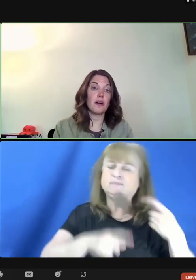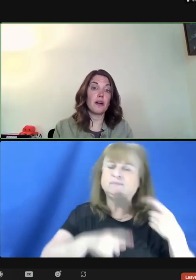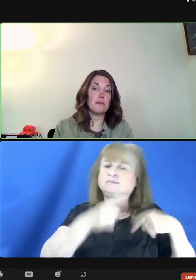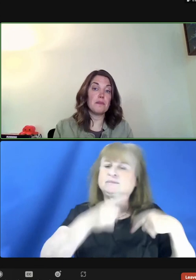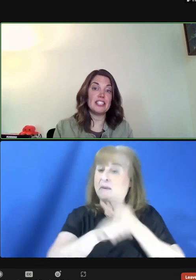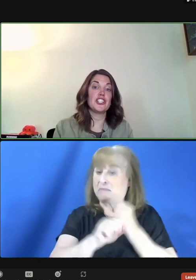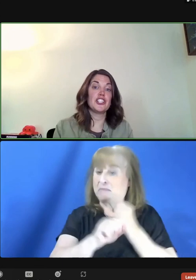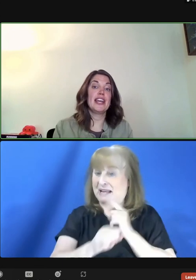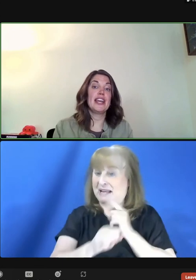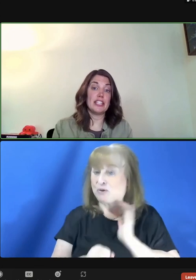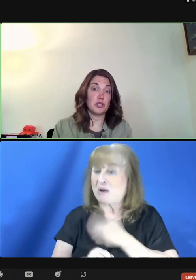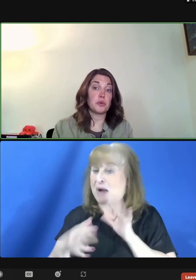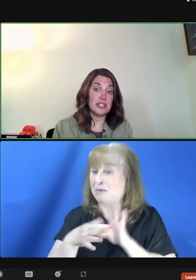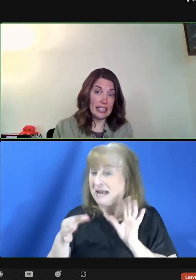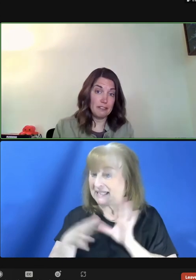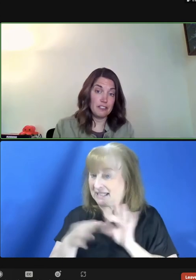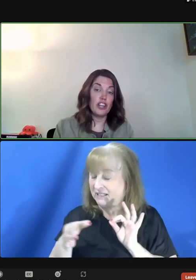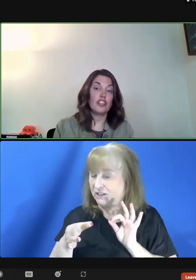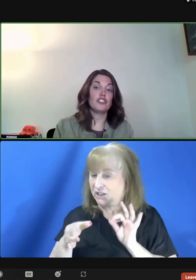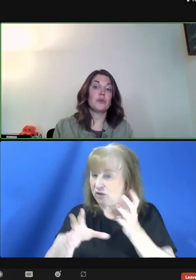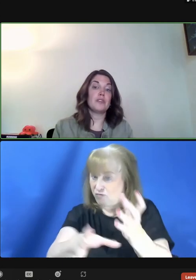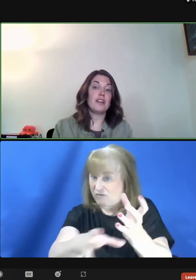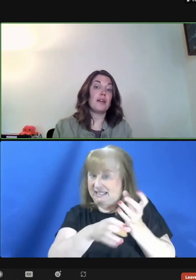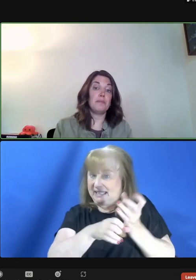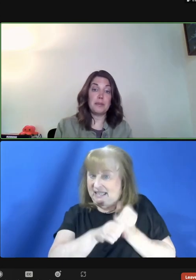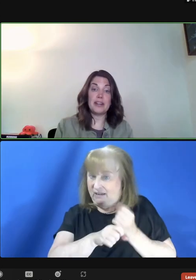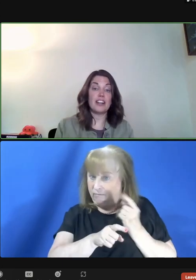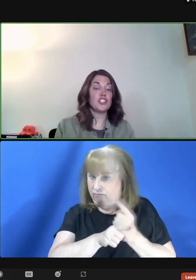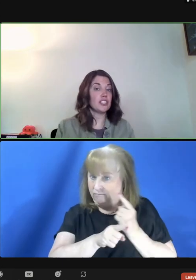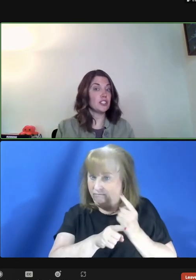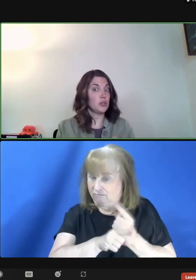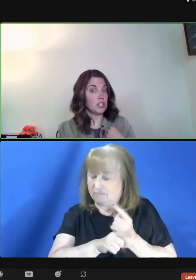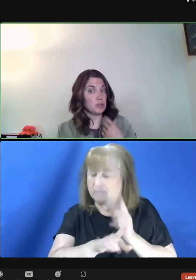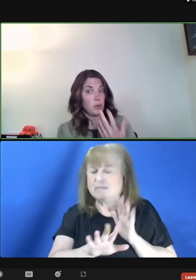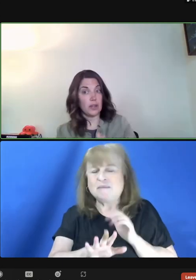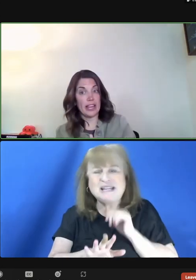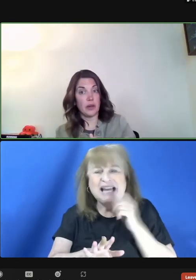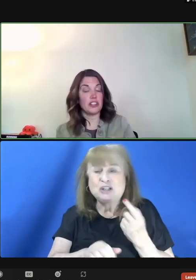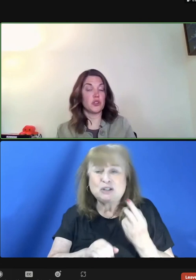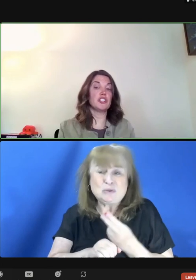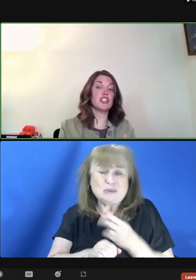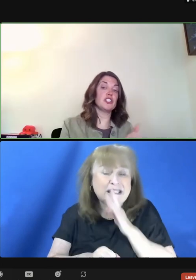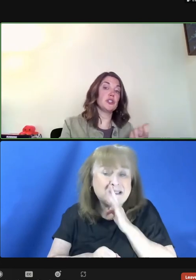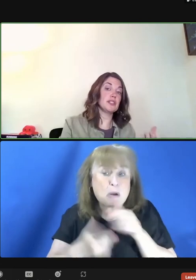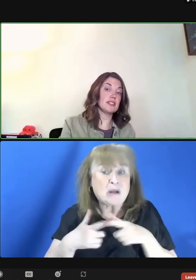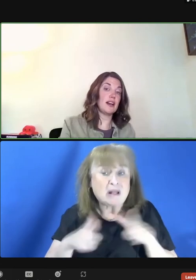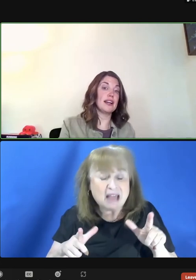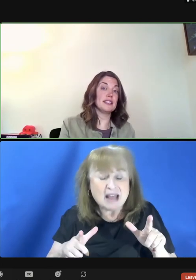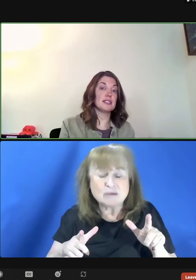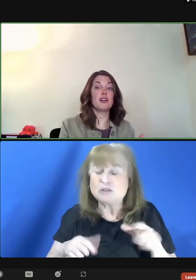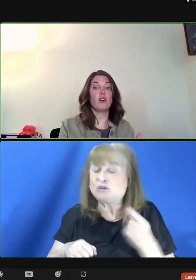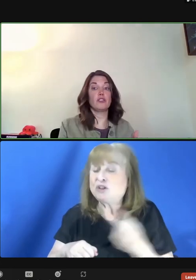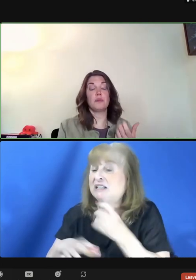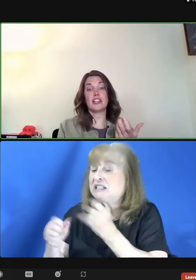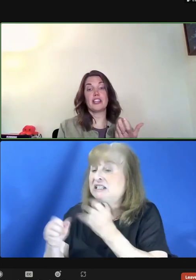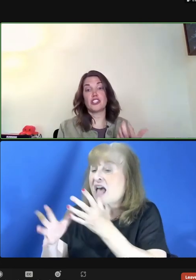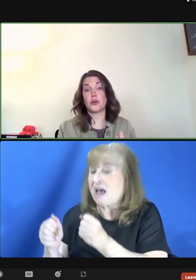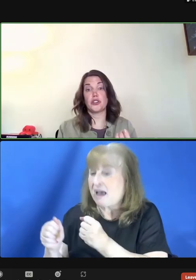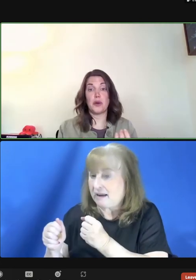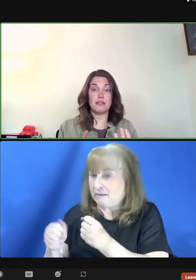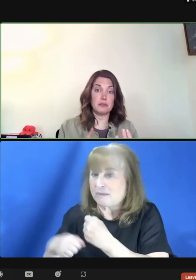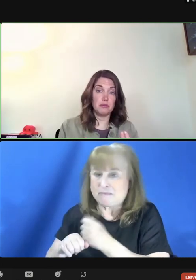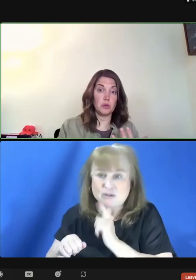making sure our message is received. So maybe not just using spoken language or just using signs, but